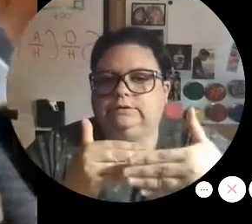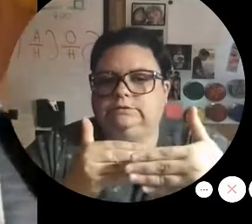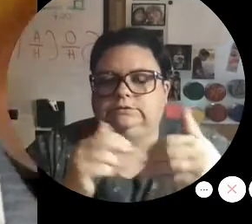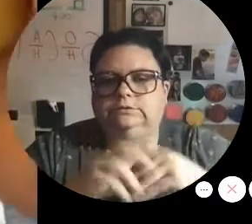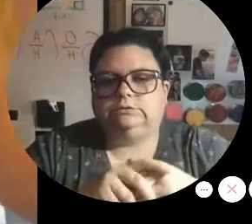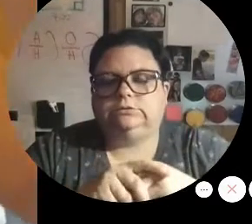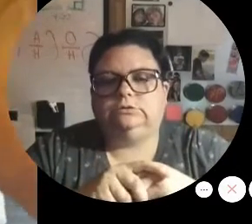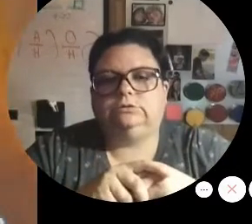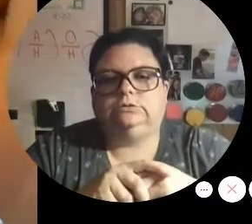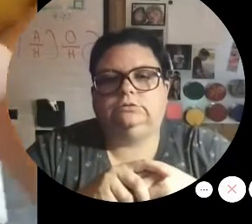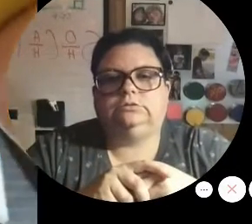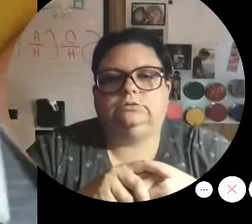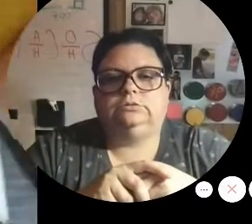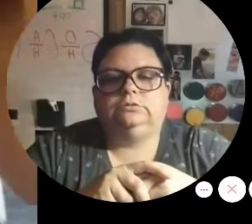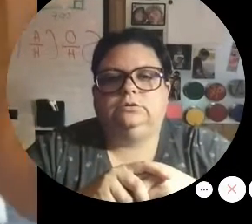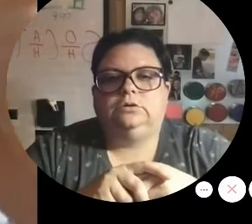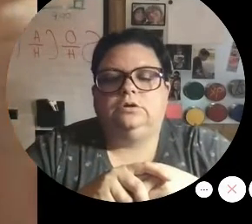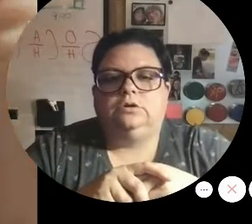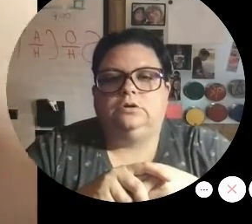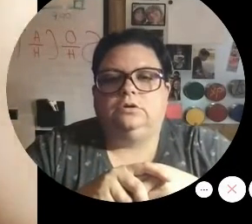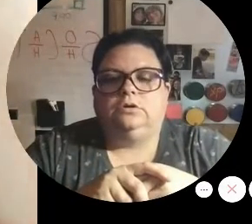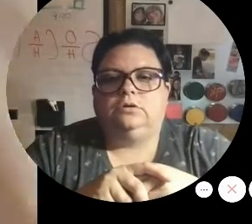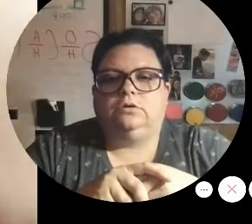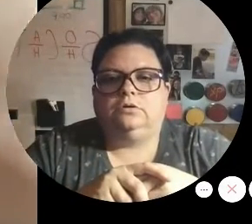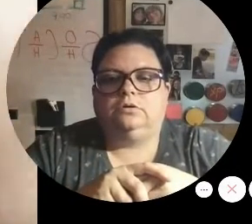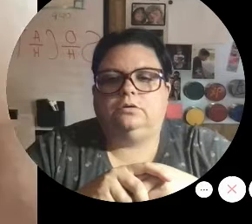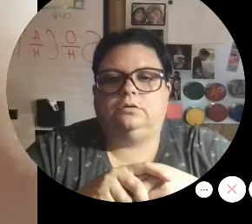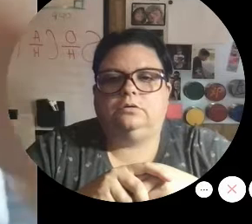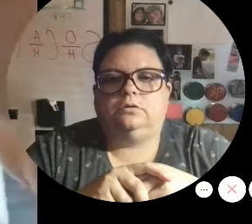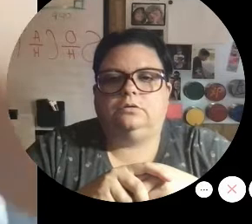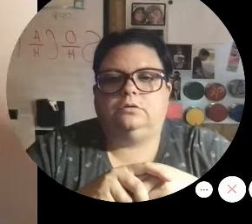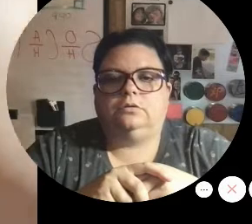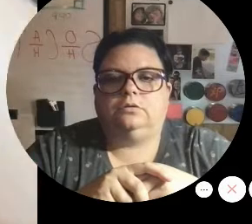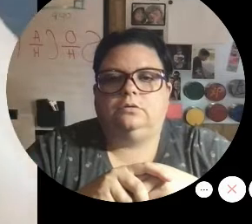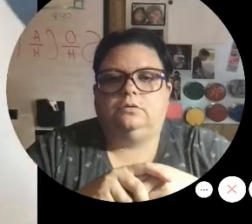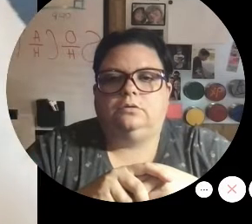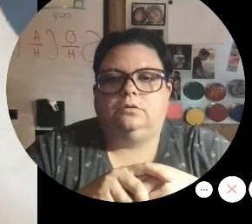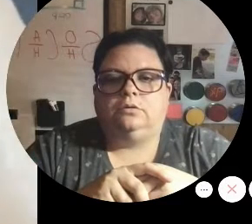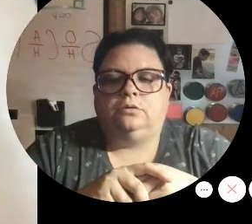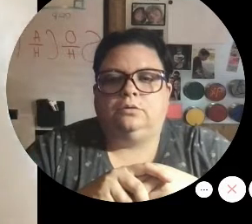next. All right, I think